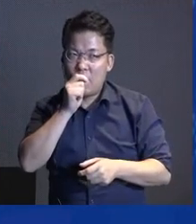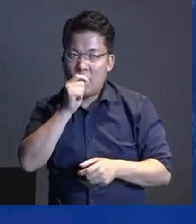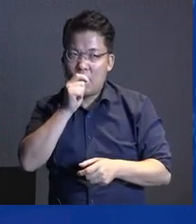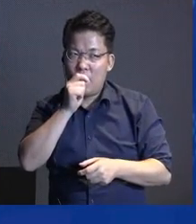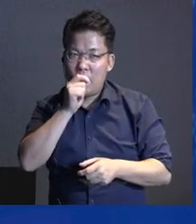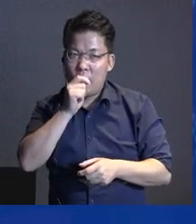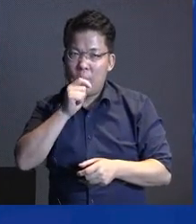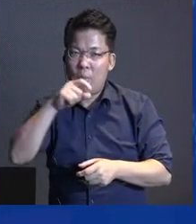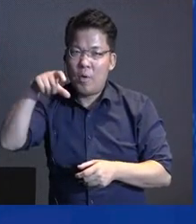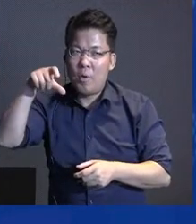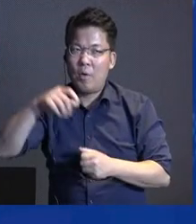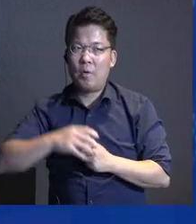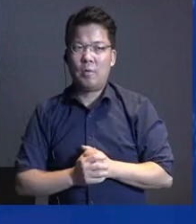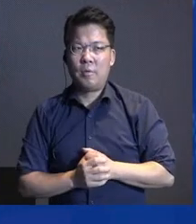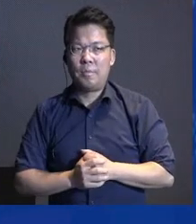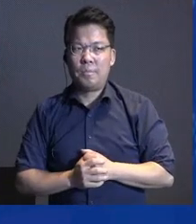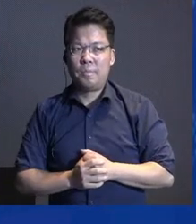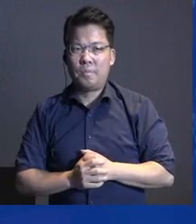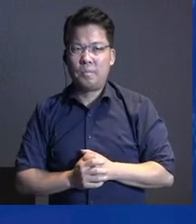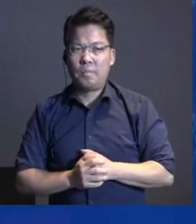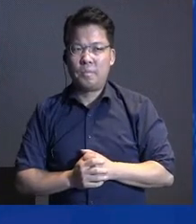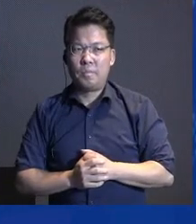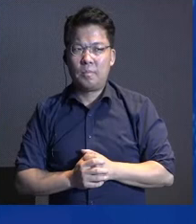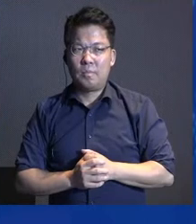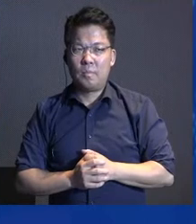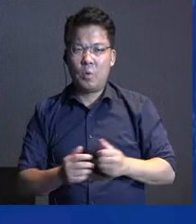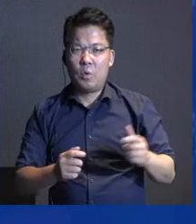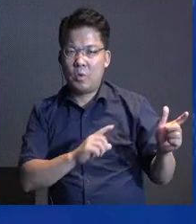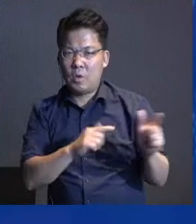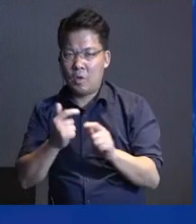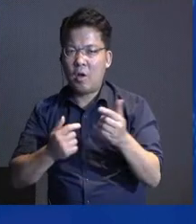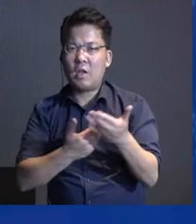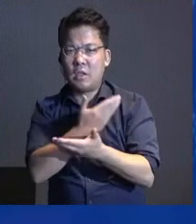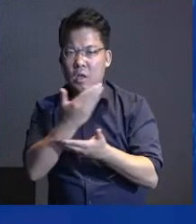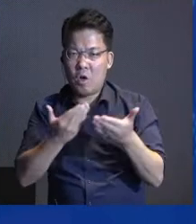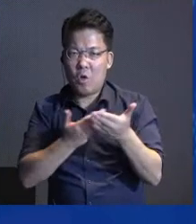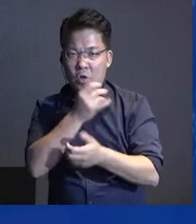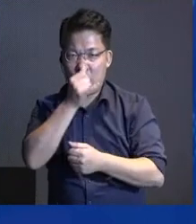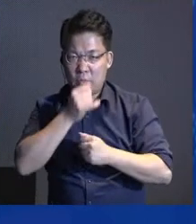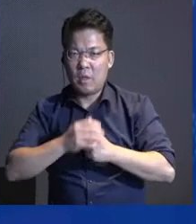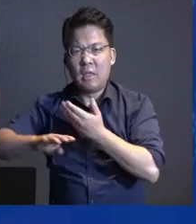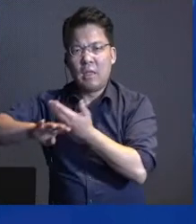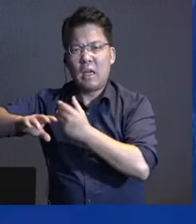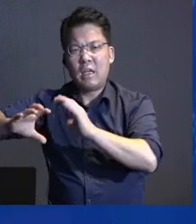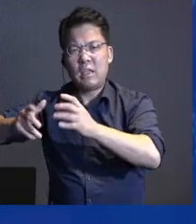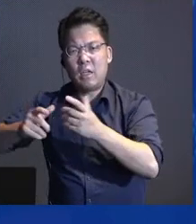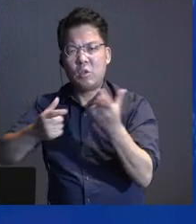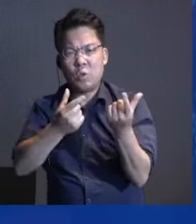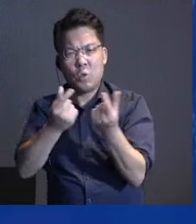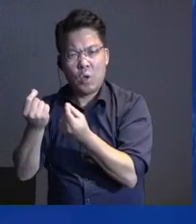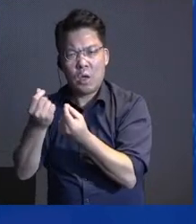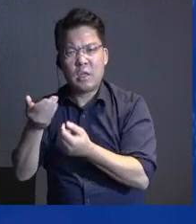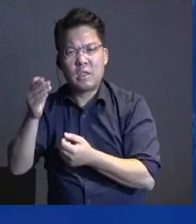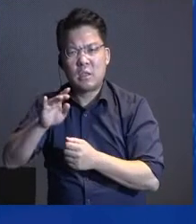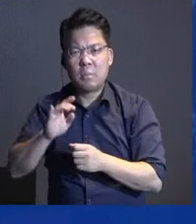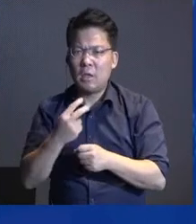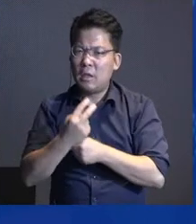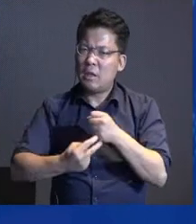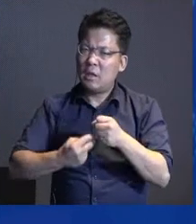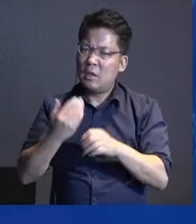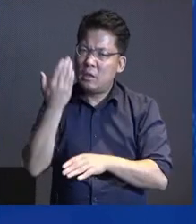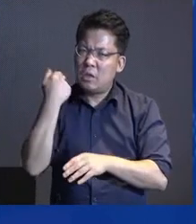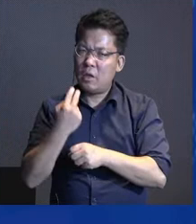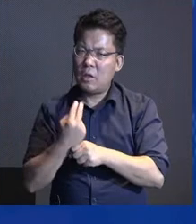here made experiences with, personal, but also within our work, due to the COVID pandemic,